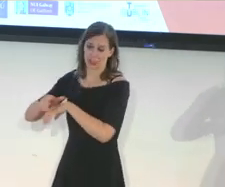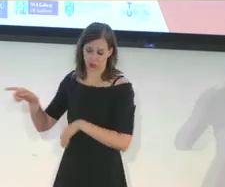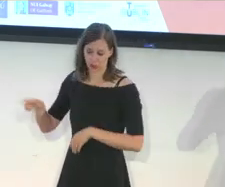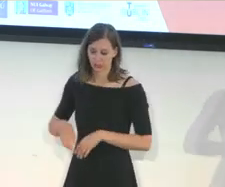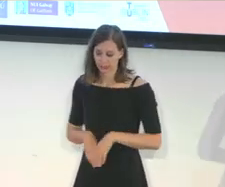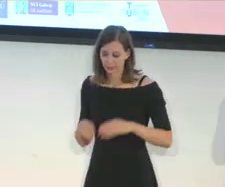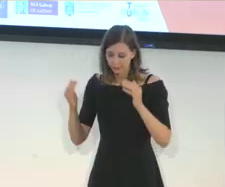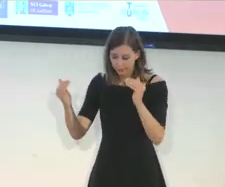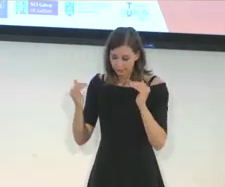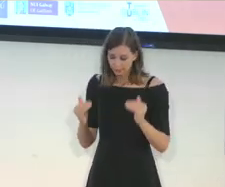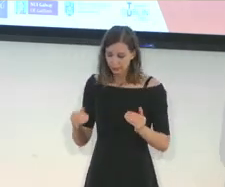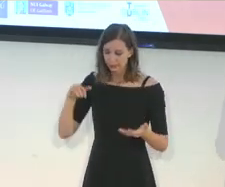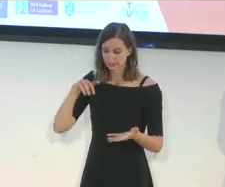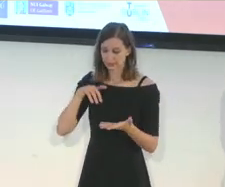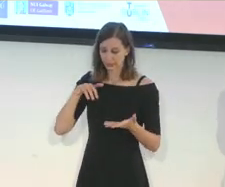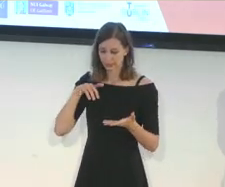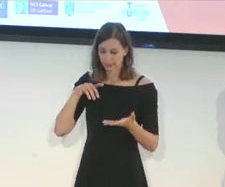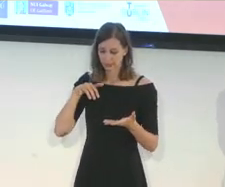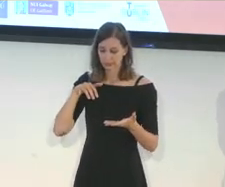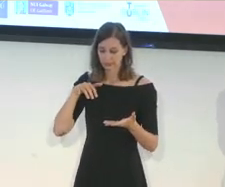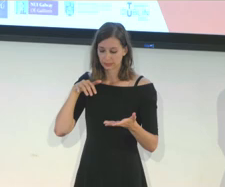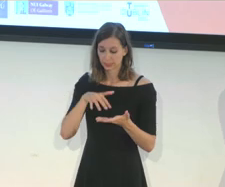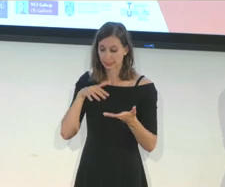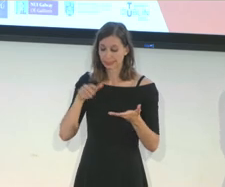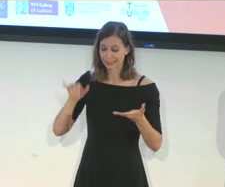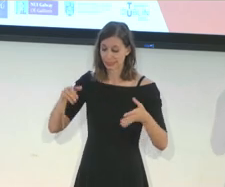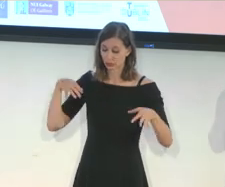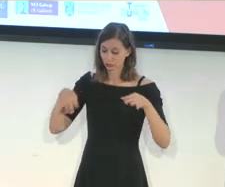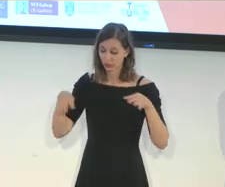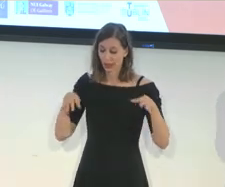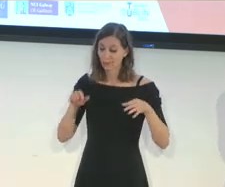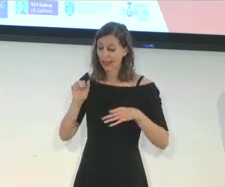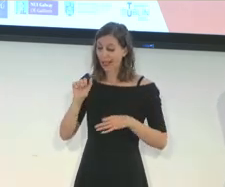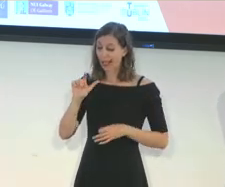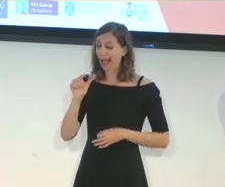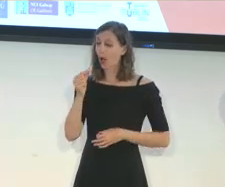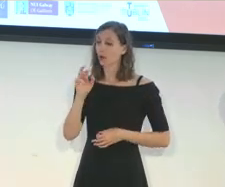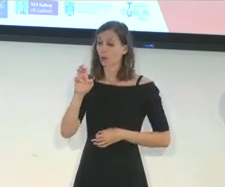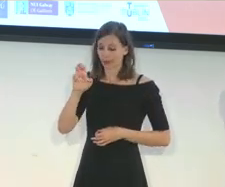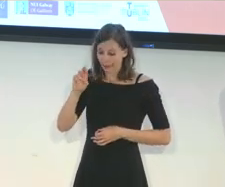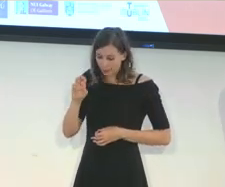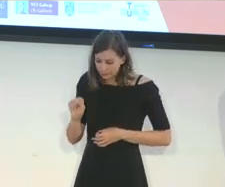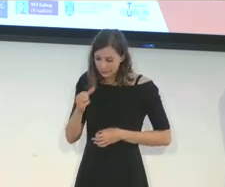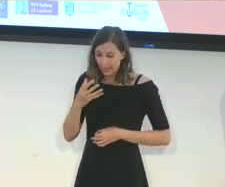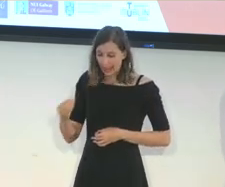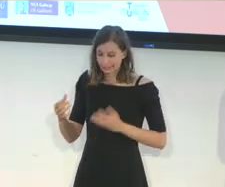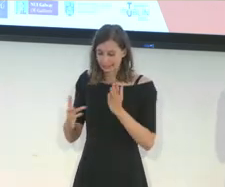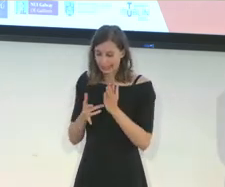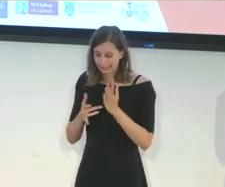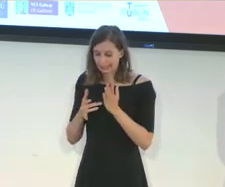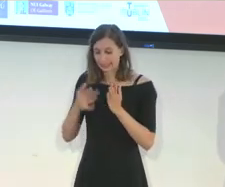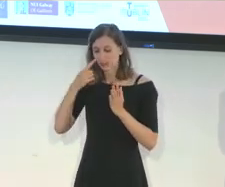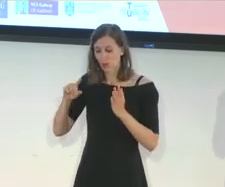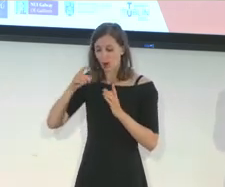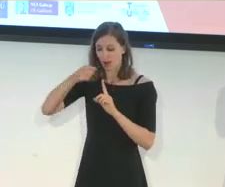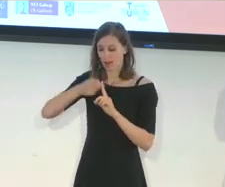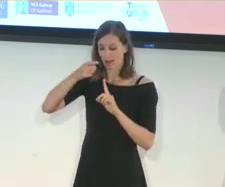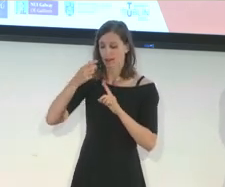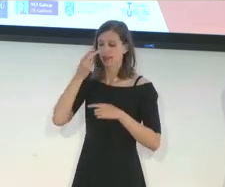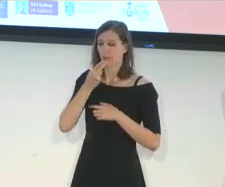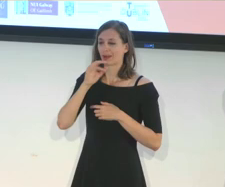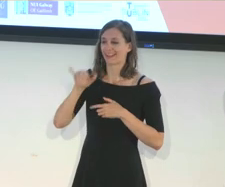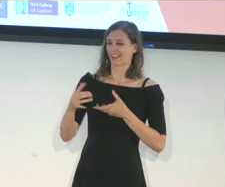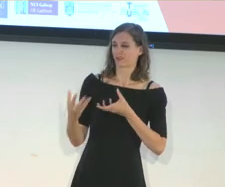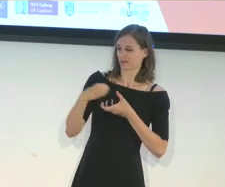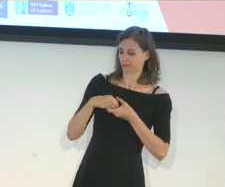described algorithms and techniques of automated lip reading and accessible XR were also included. For literature exclusion,